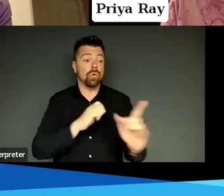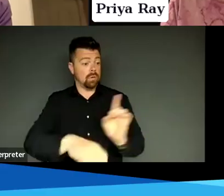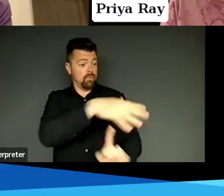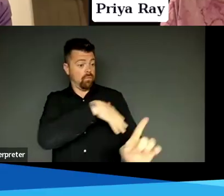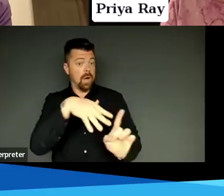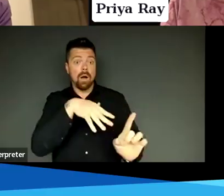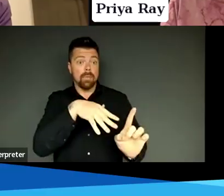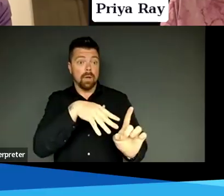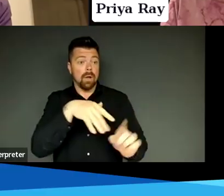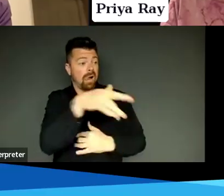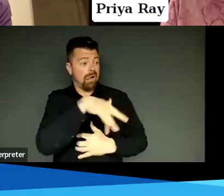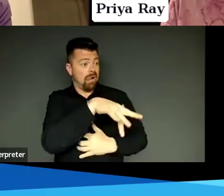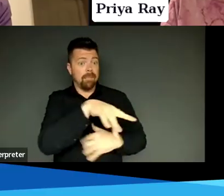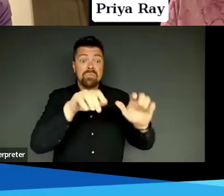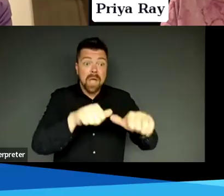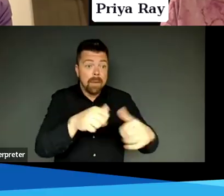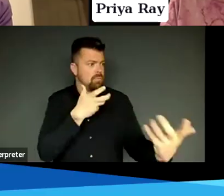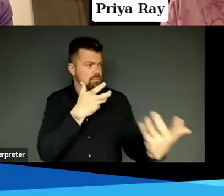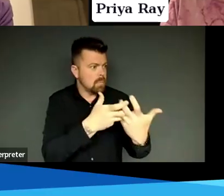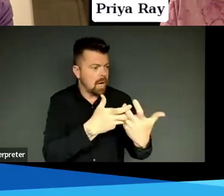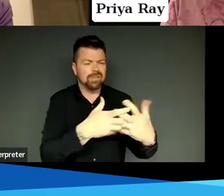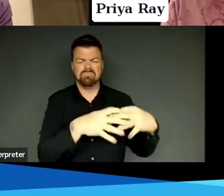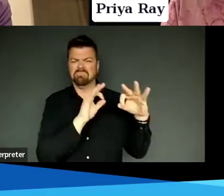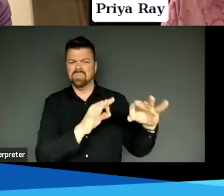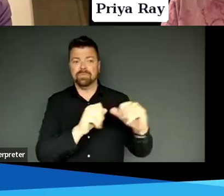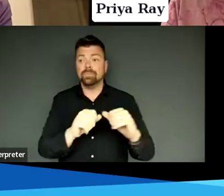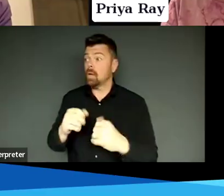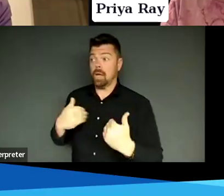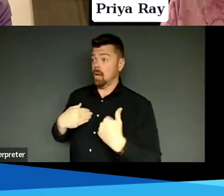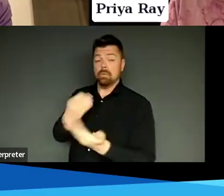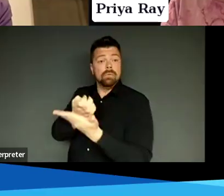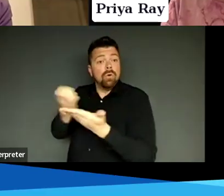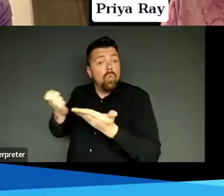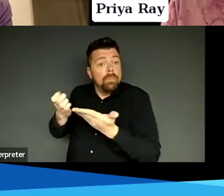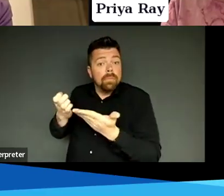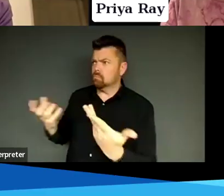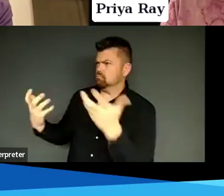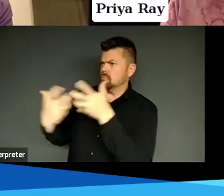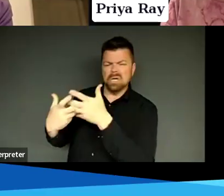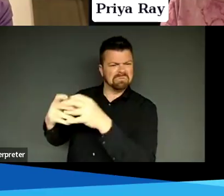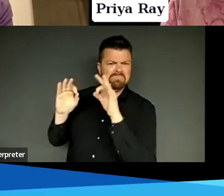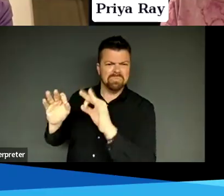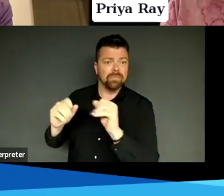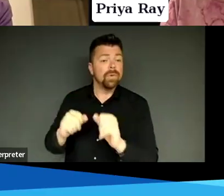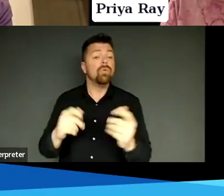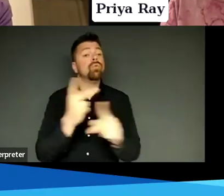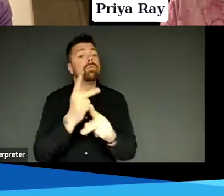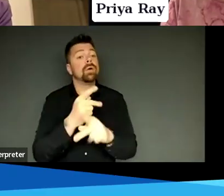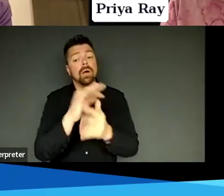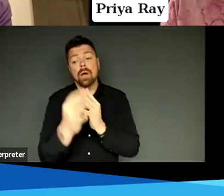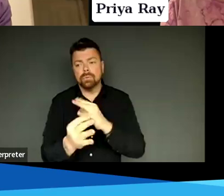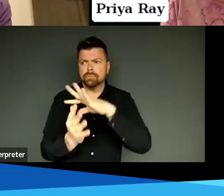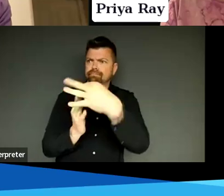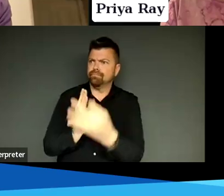We're using adaptive equipment. You know what I mean? We're finding ways to be as much as